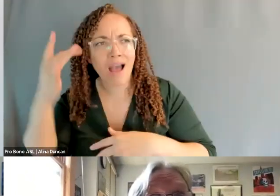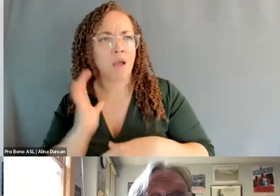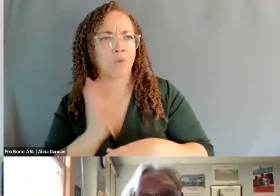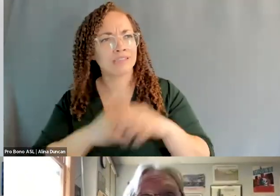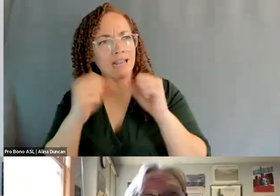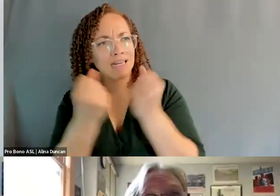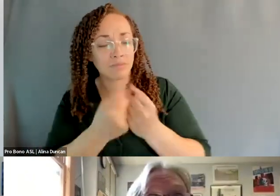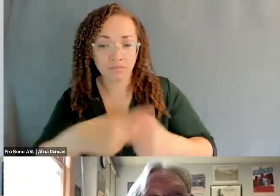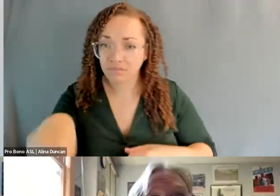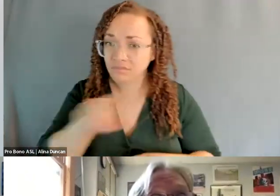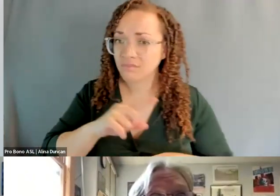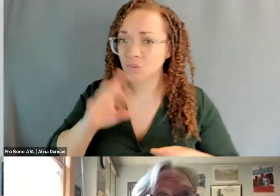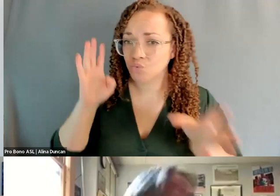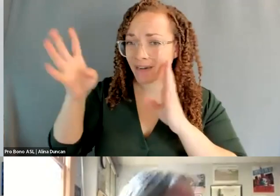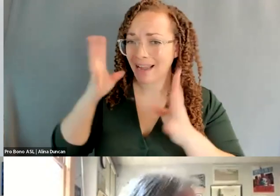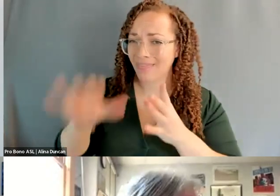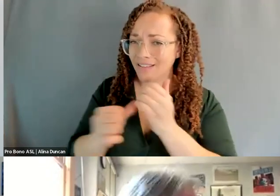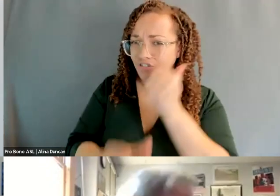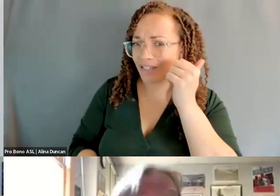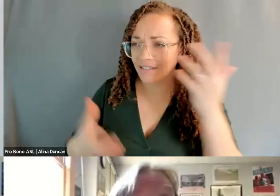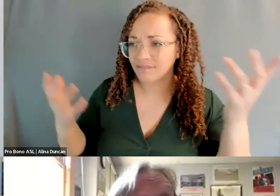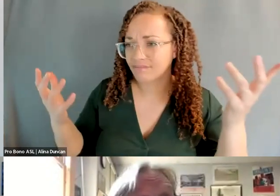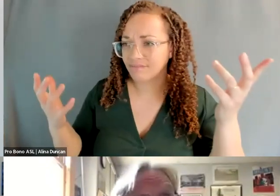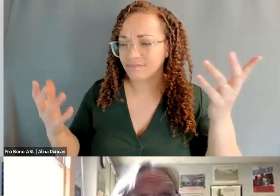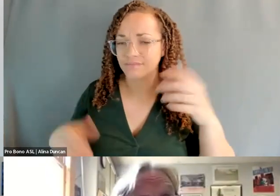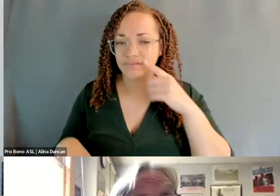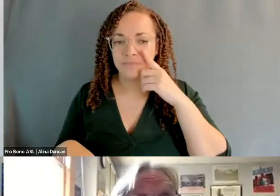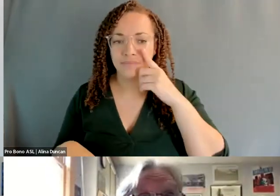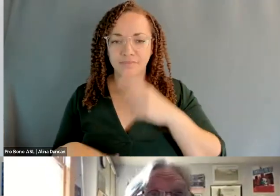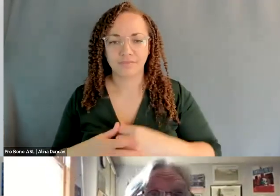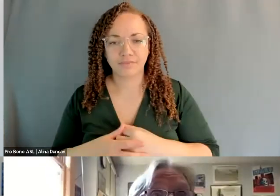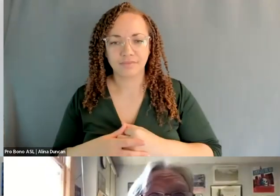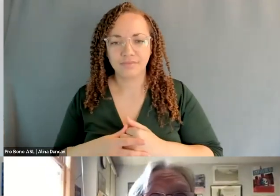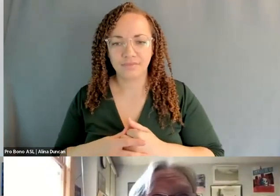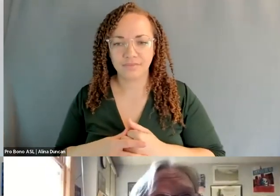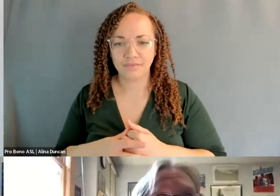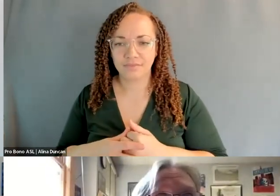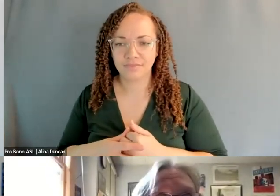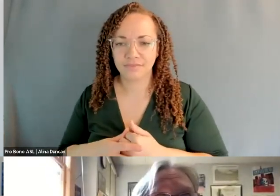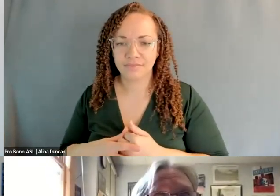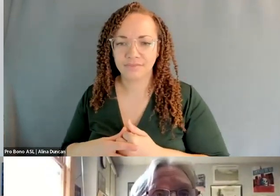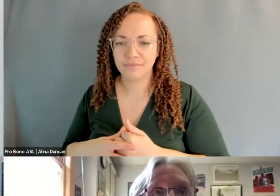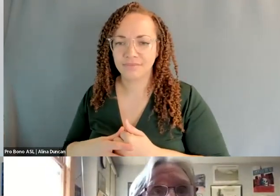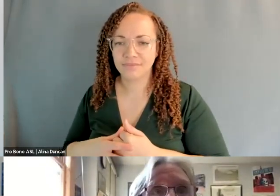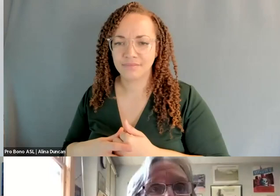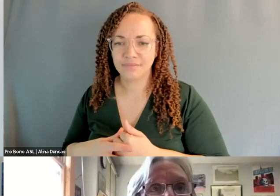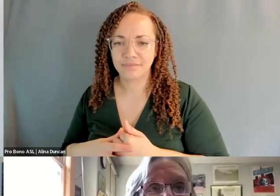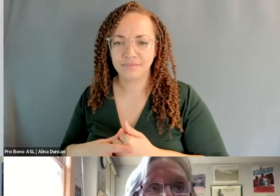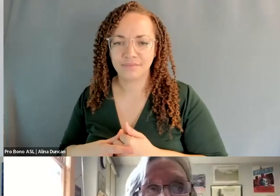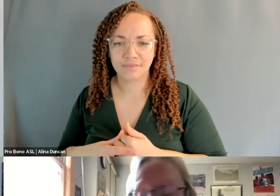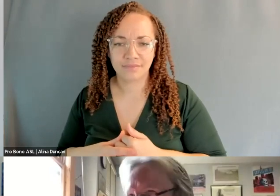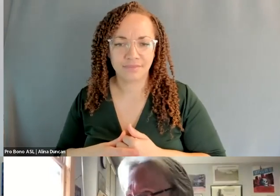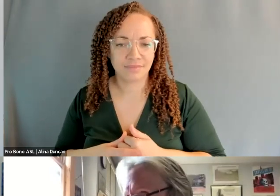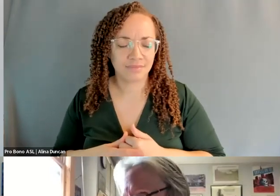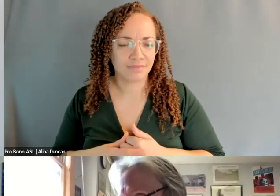because somebody might read about, Rosa Parks or some shit. Like, it's crazy. Right, I mean, I